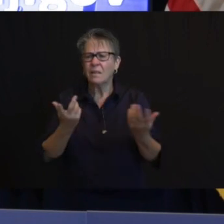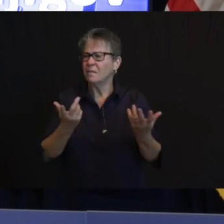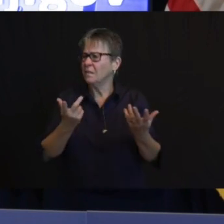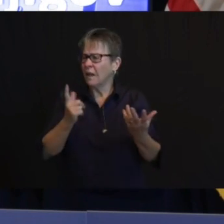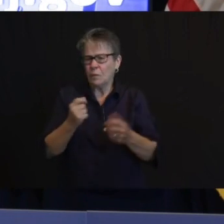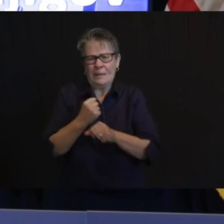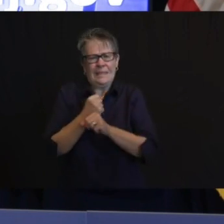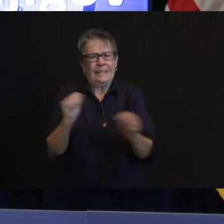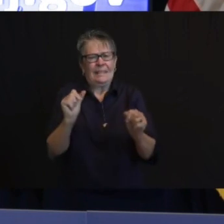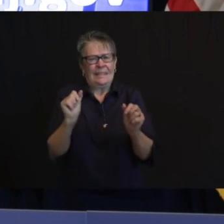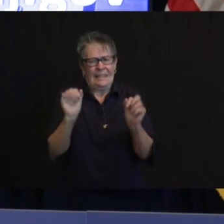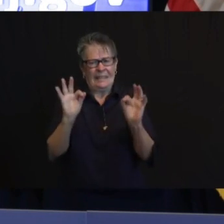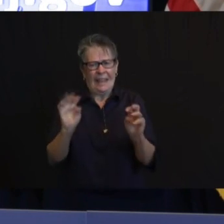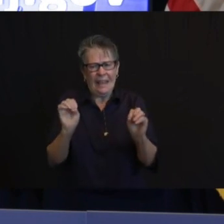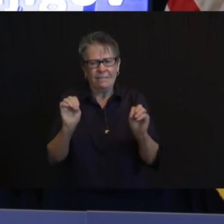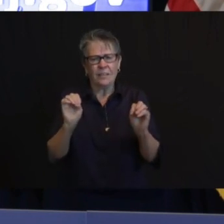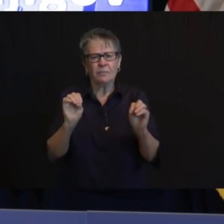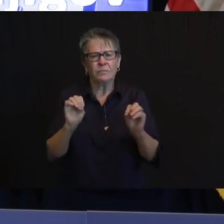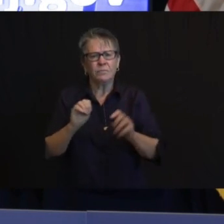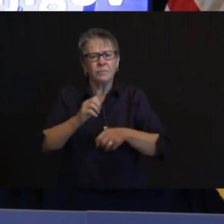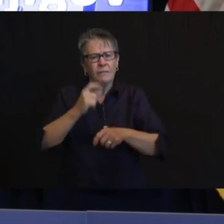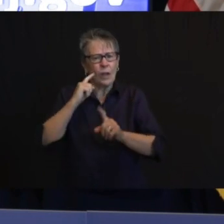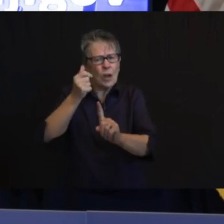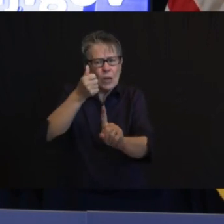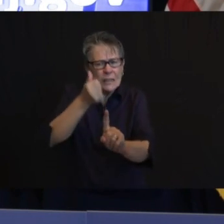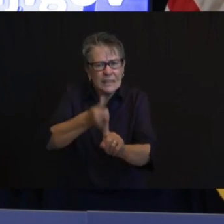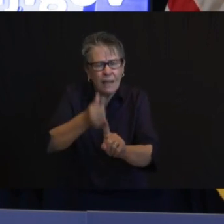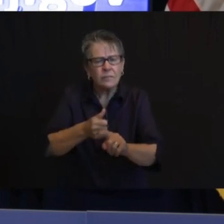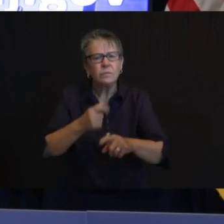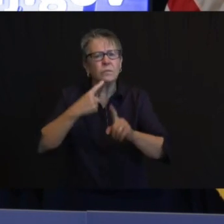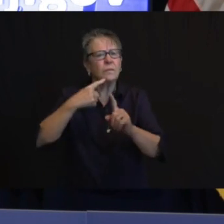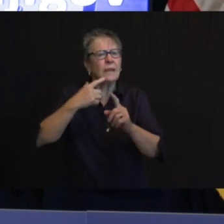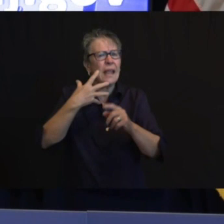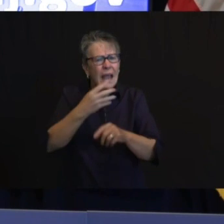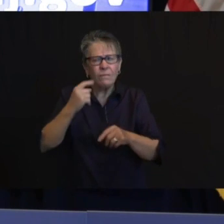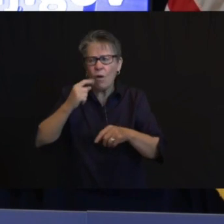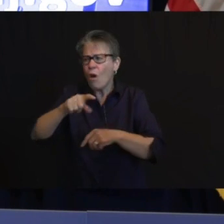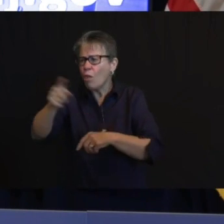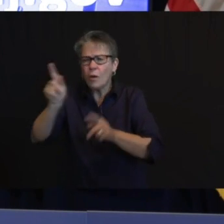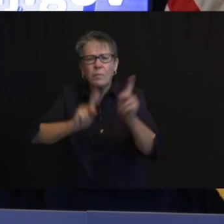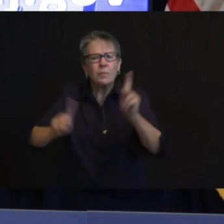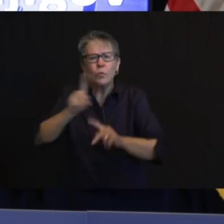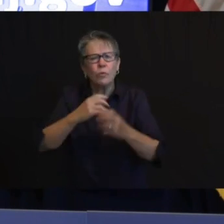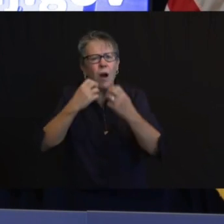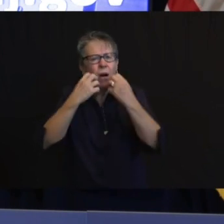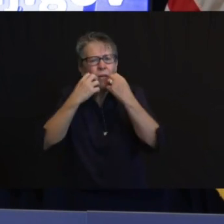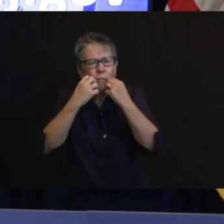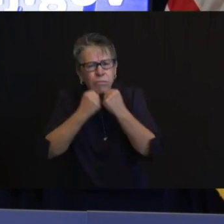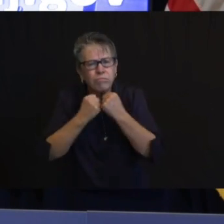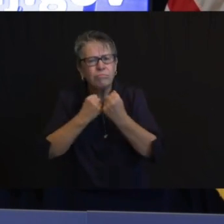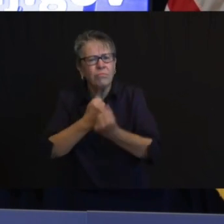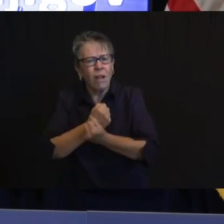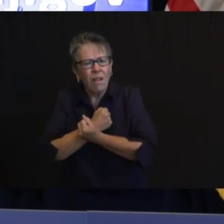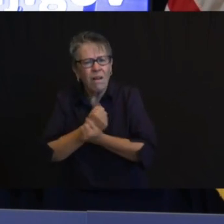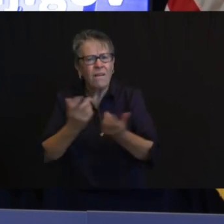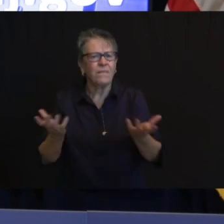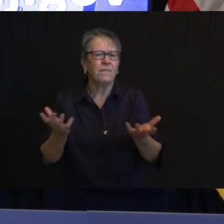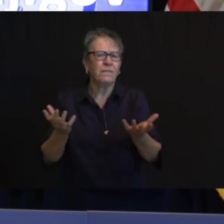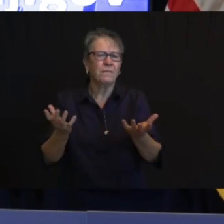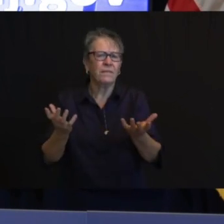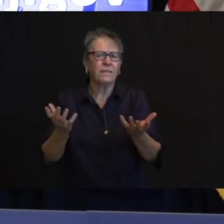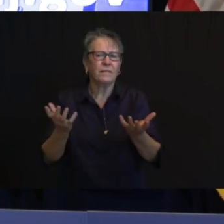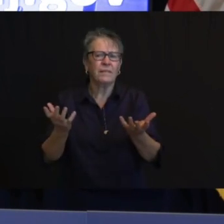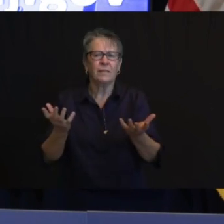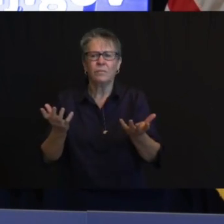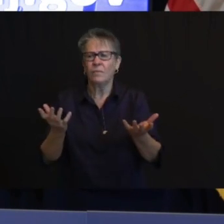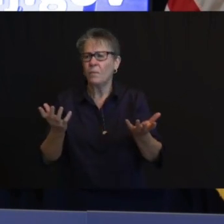for yourselves, but also for your loved ones. Please be careful at Thanksgiving. And remember, for each